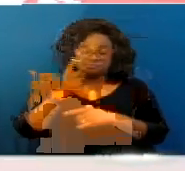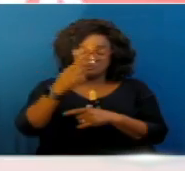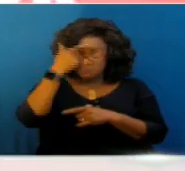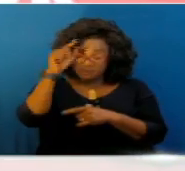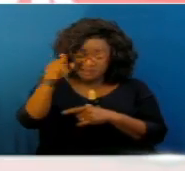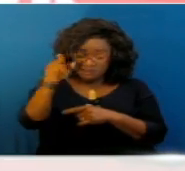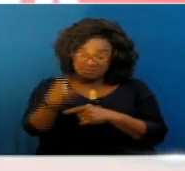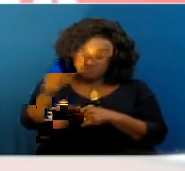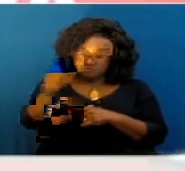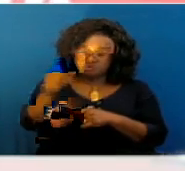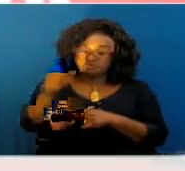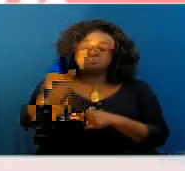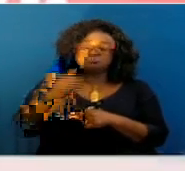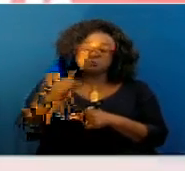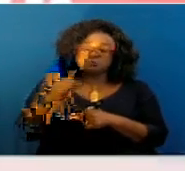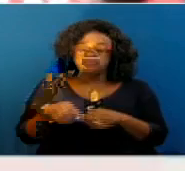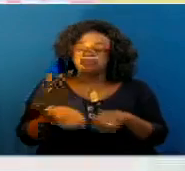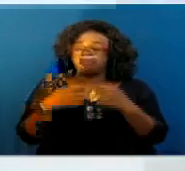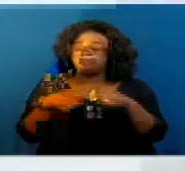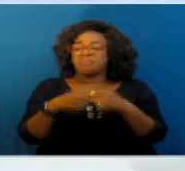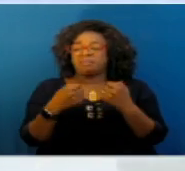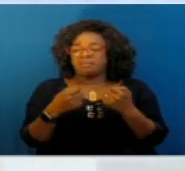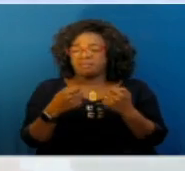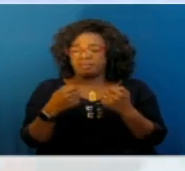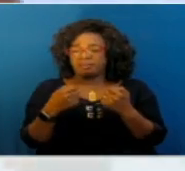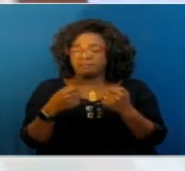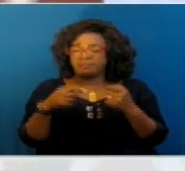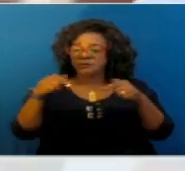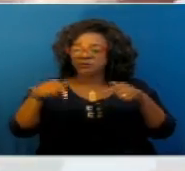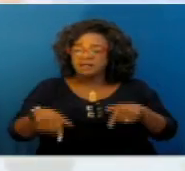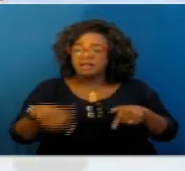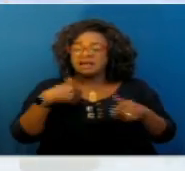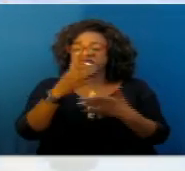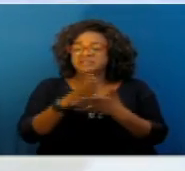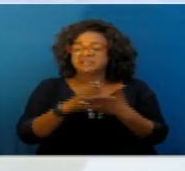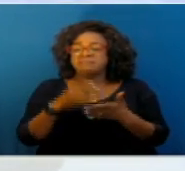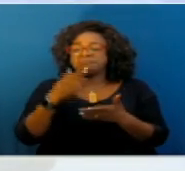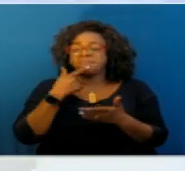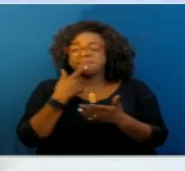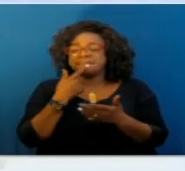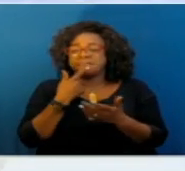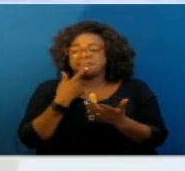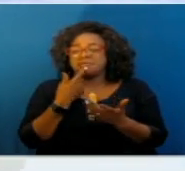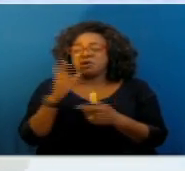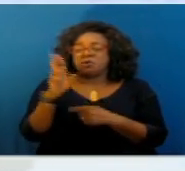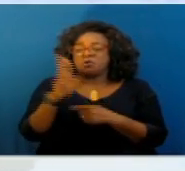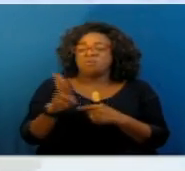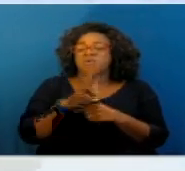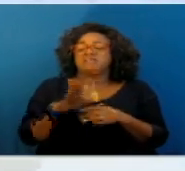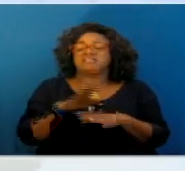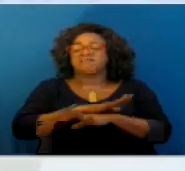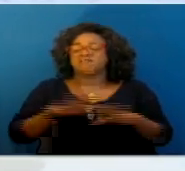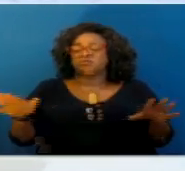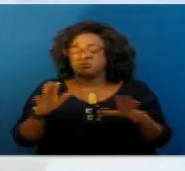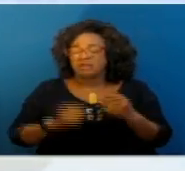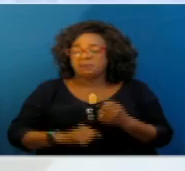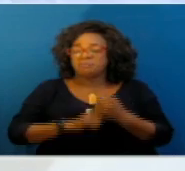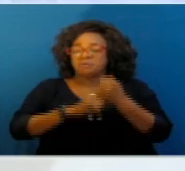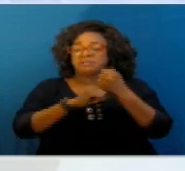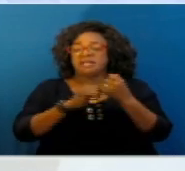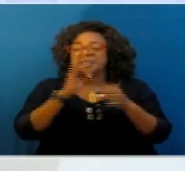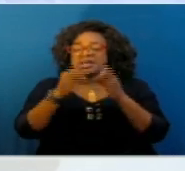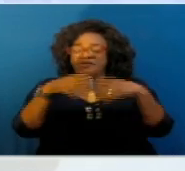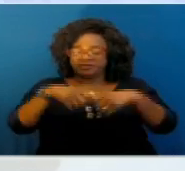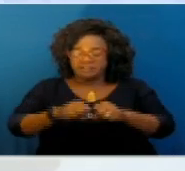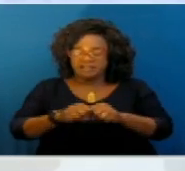huyo atatukalia chapati. Leo hii kuna wengine wanatuambia kwamba kwa sababu Uhuru amekataa kumwekea mkono ati